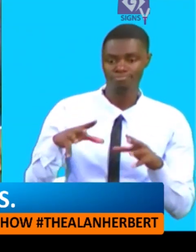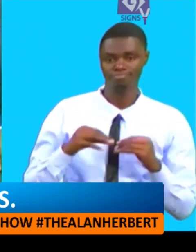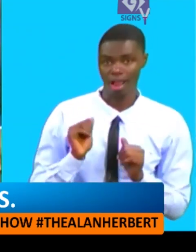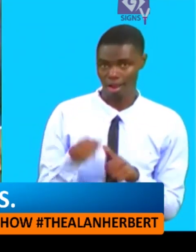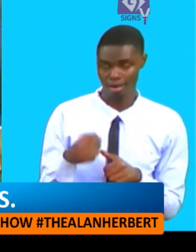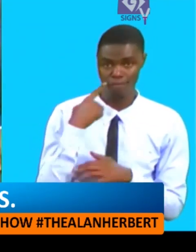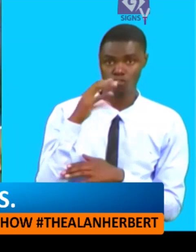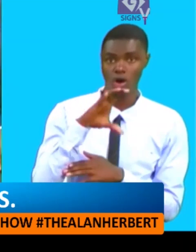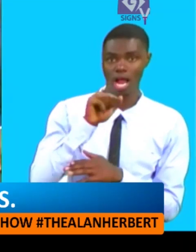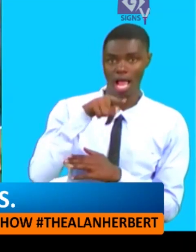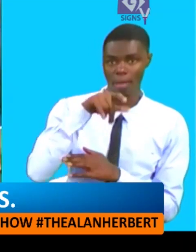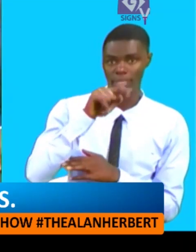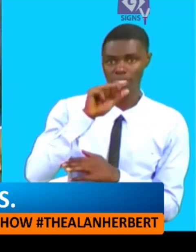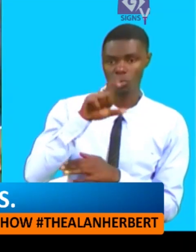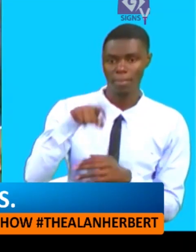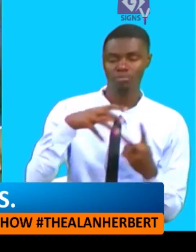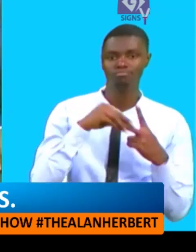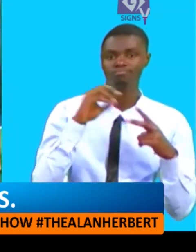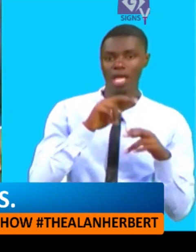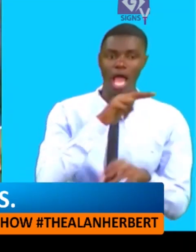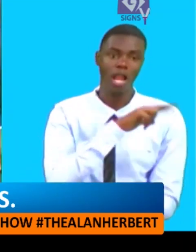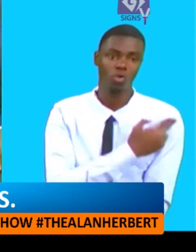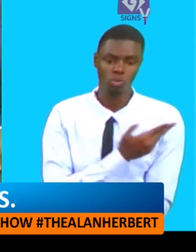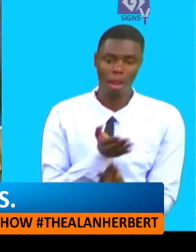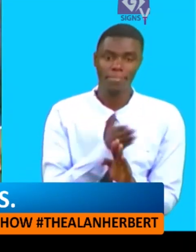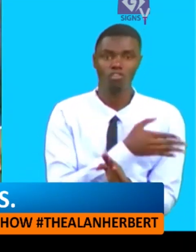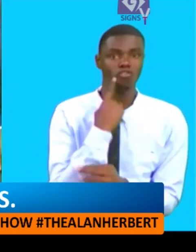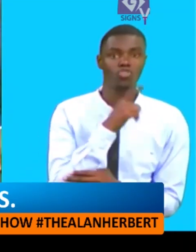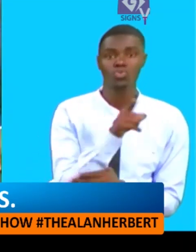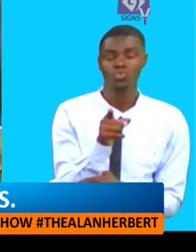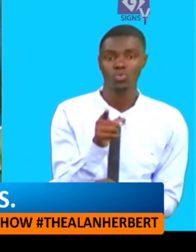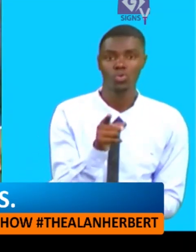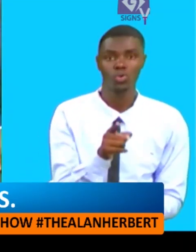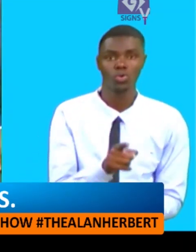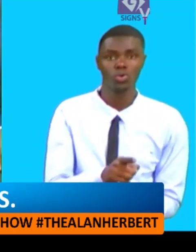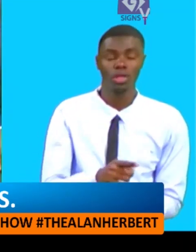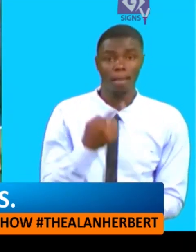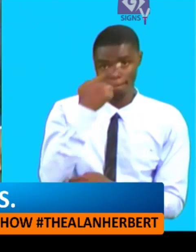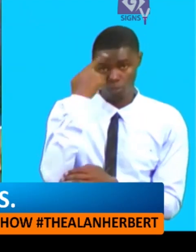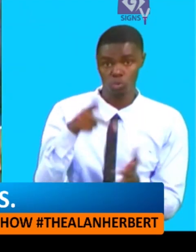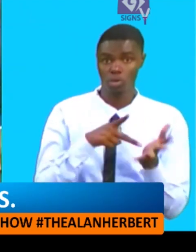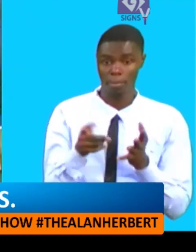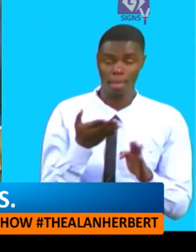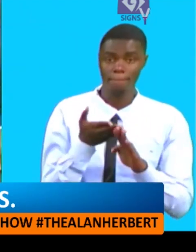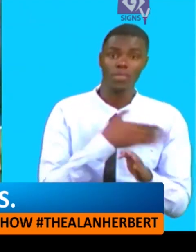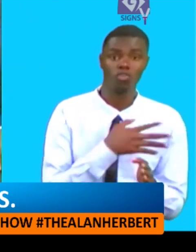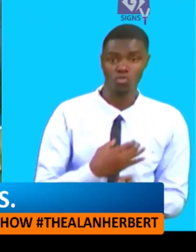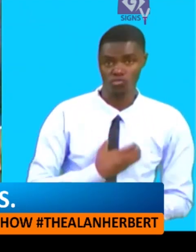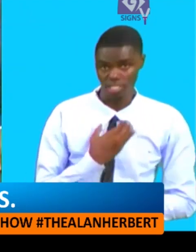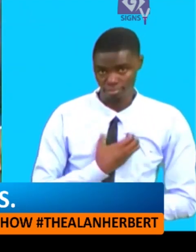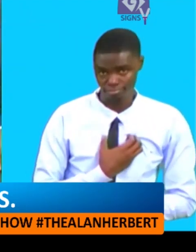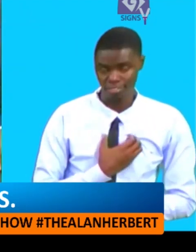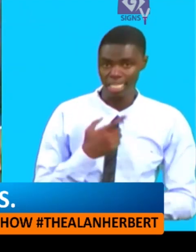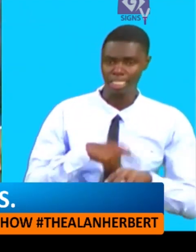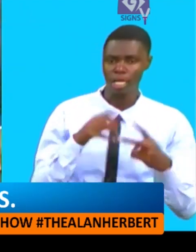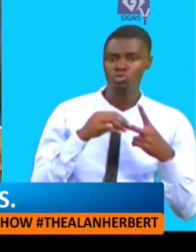So for capitation, you need to choose a hospital in advance for you to be able to because you pay before you visit. Yes. Yeah, so once you